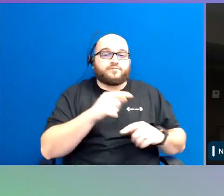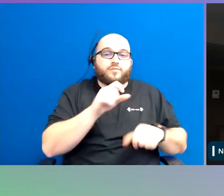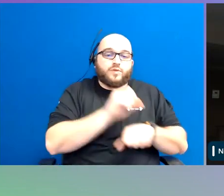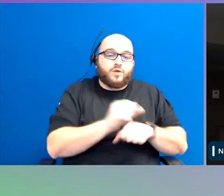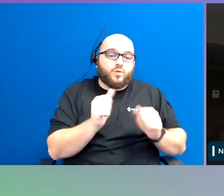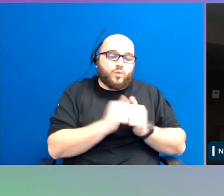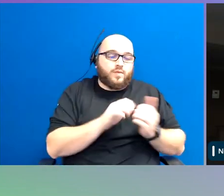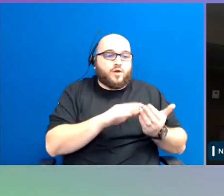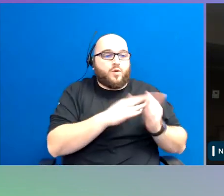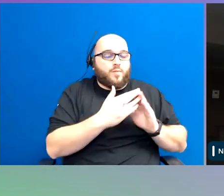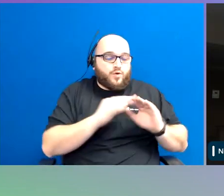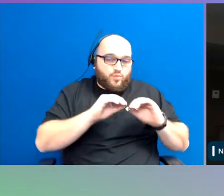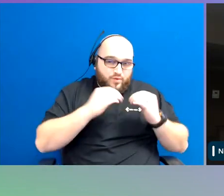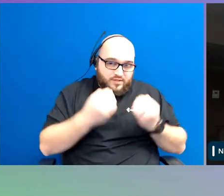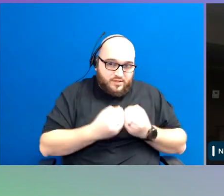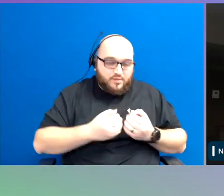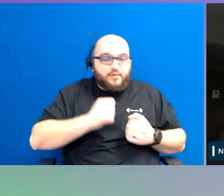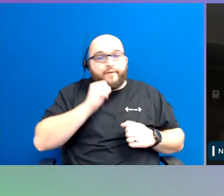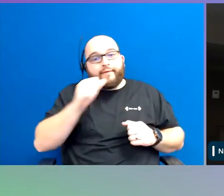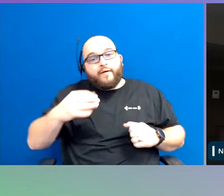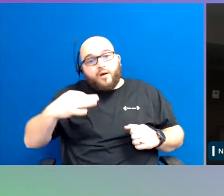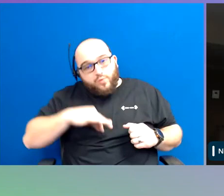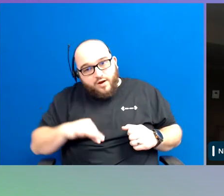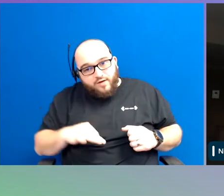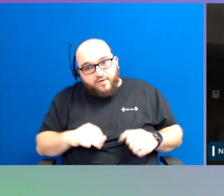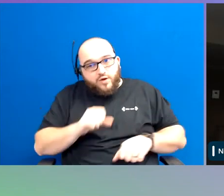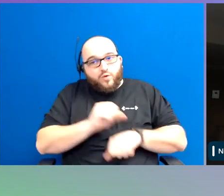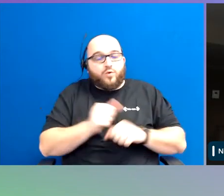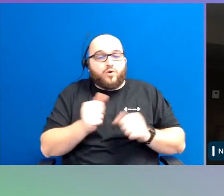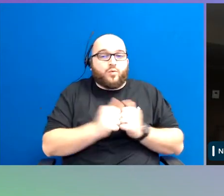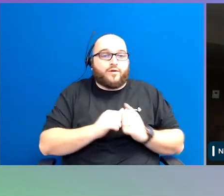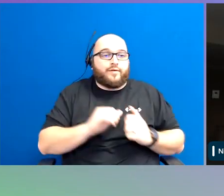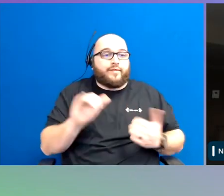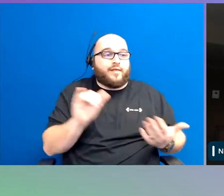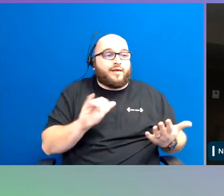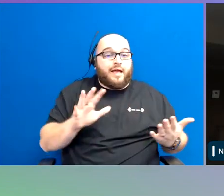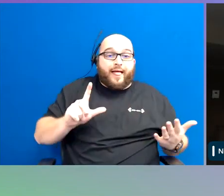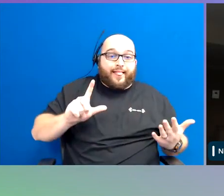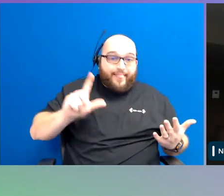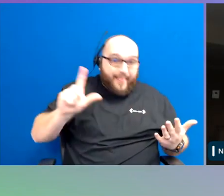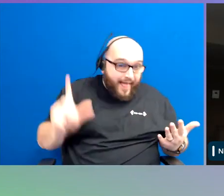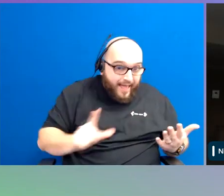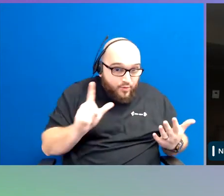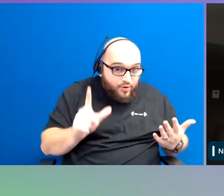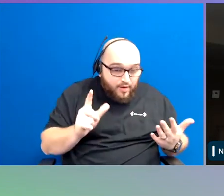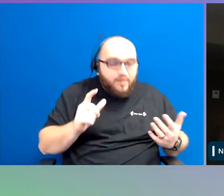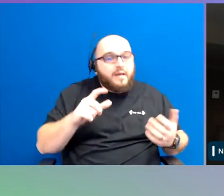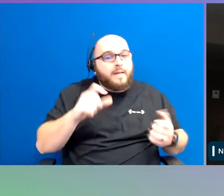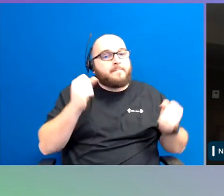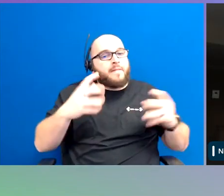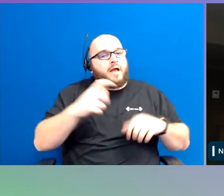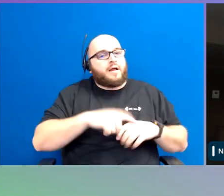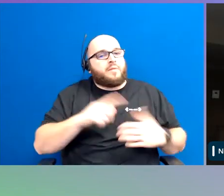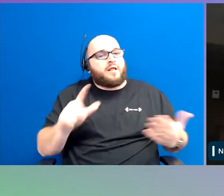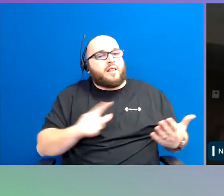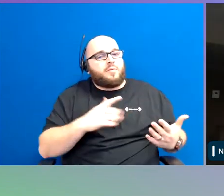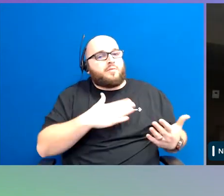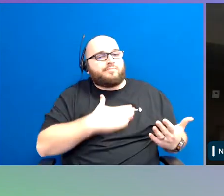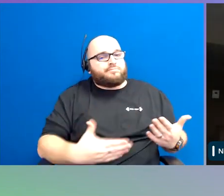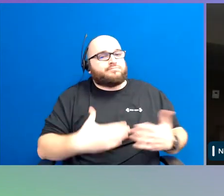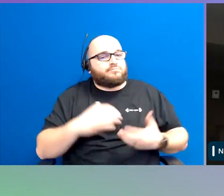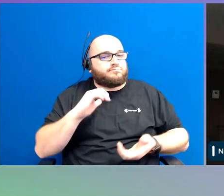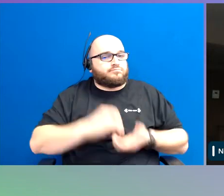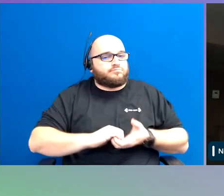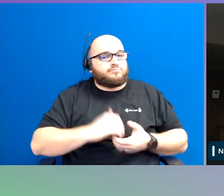community organizations, not-for-profits, working with things like libraries, which are often very willing to partner on any type